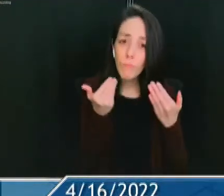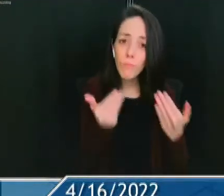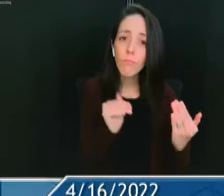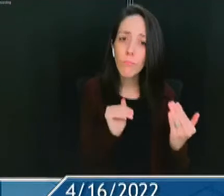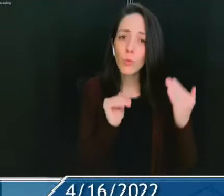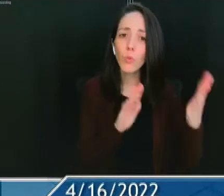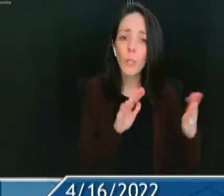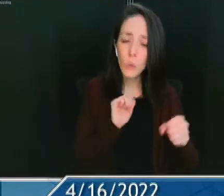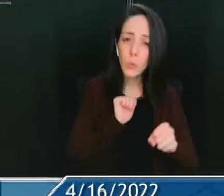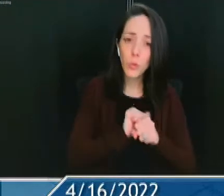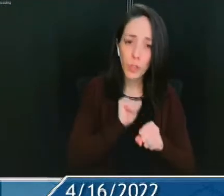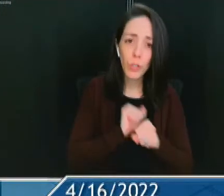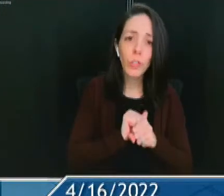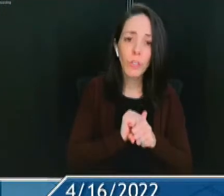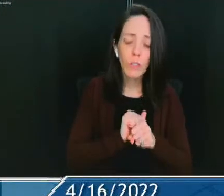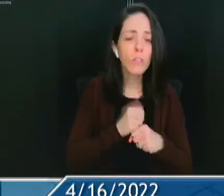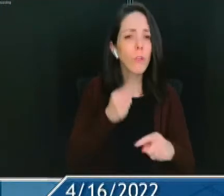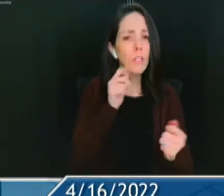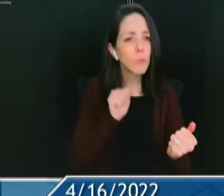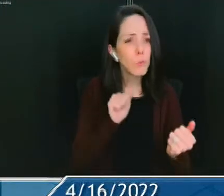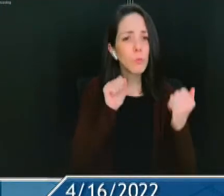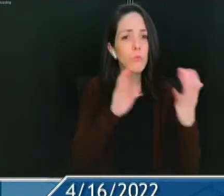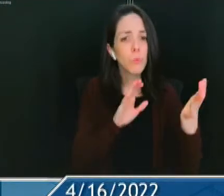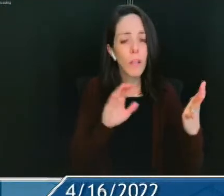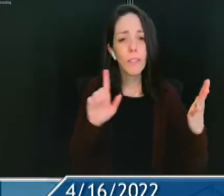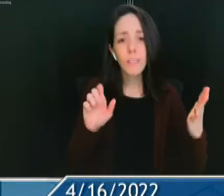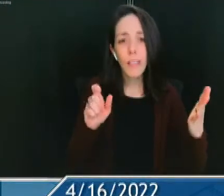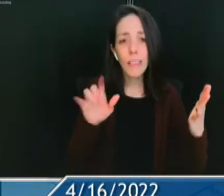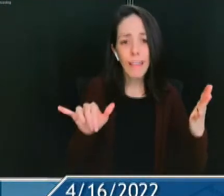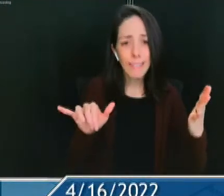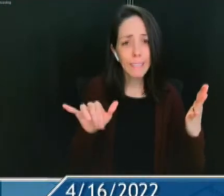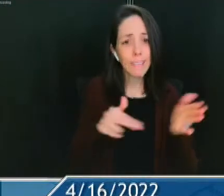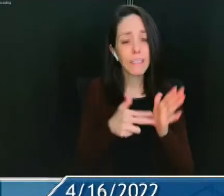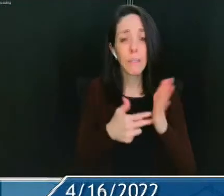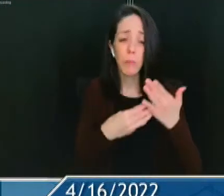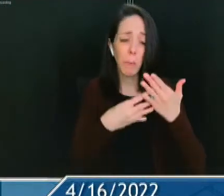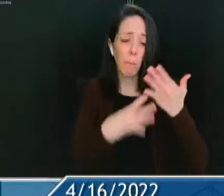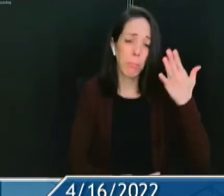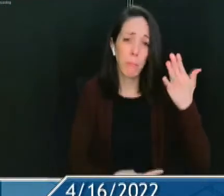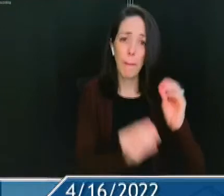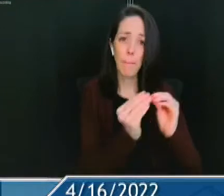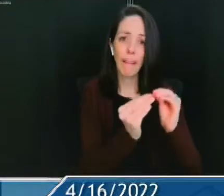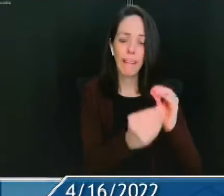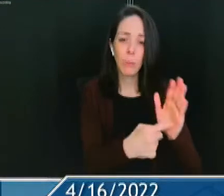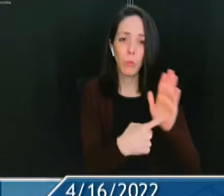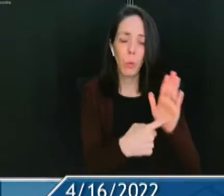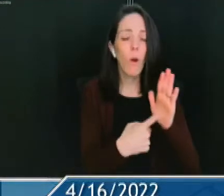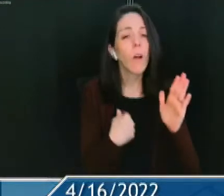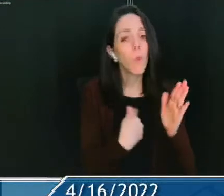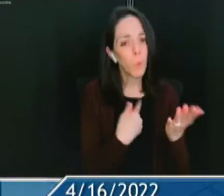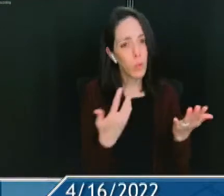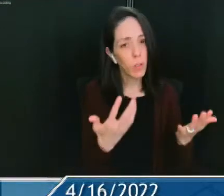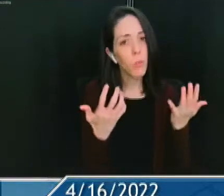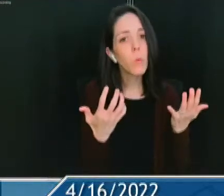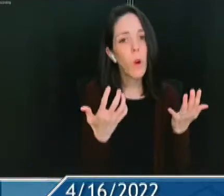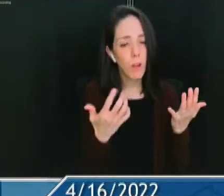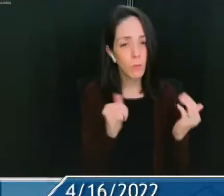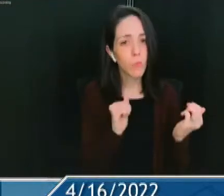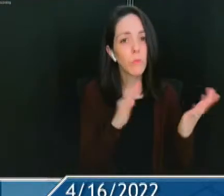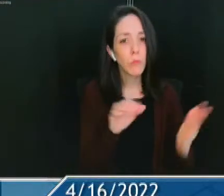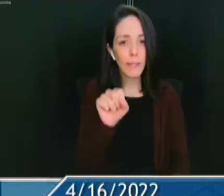address a legacy of deferred maintenance that we enjoyed when we showed up at City Hall. I